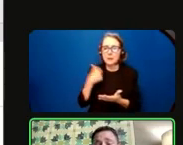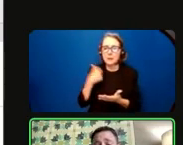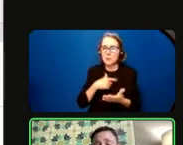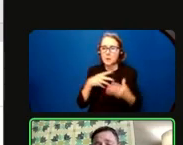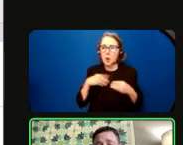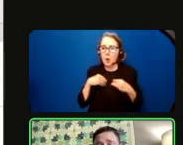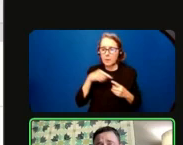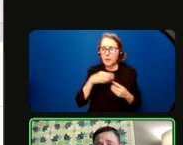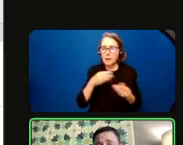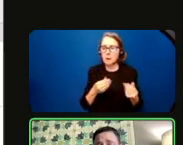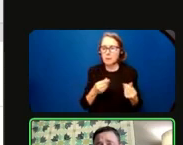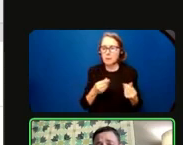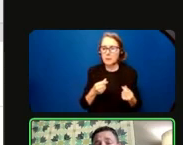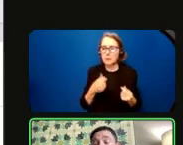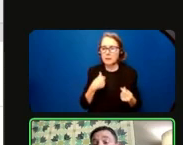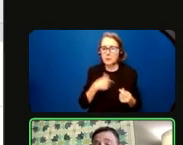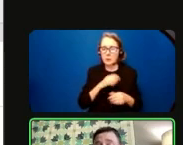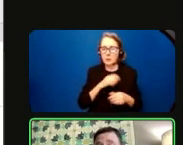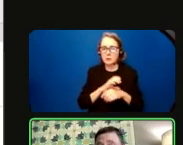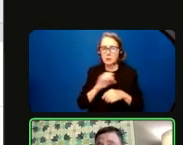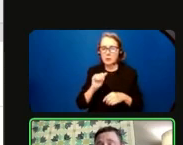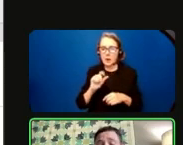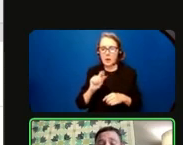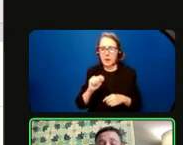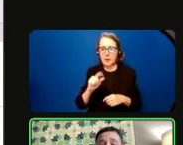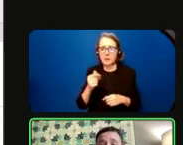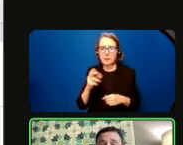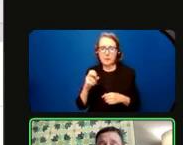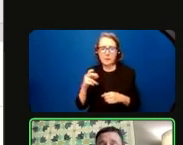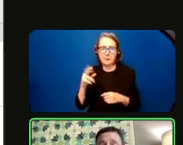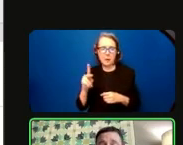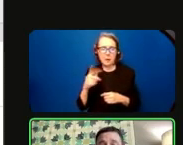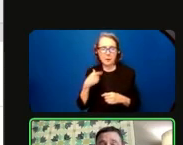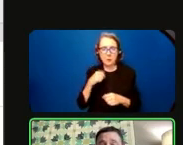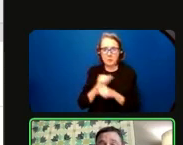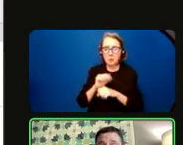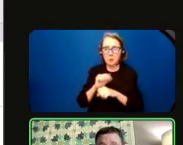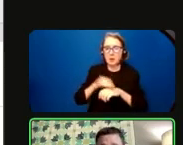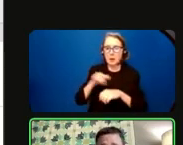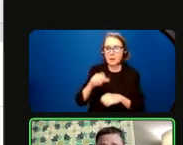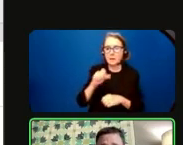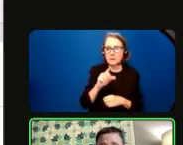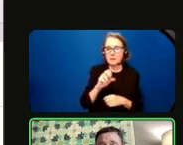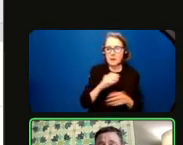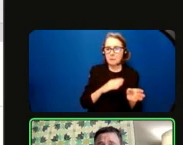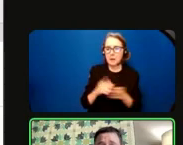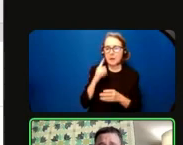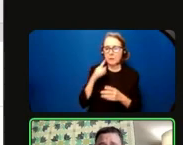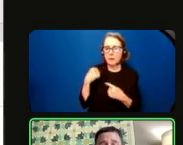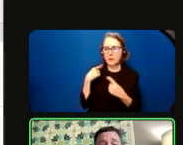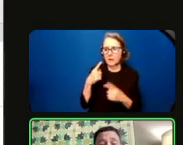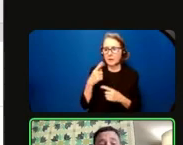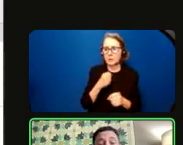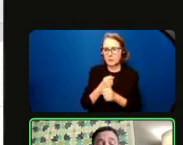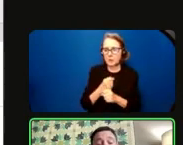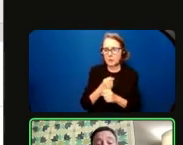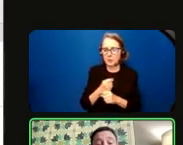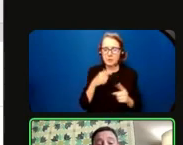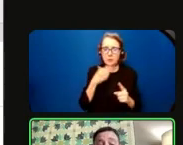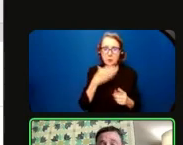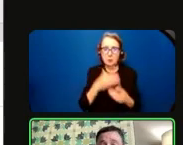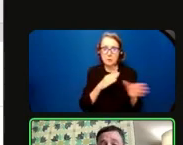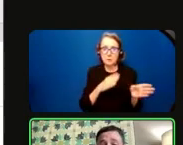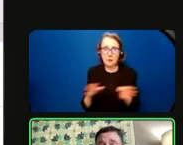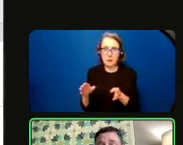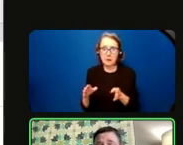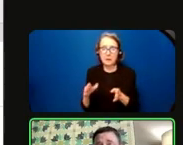that property as Church at the Park. We have been working on that site plan for the last year and it's solid. We do have